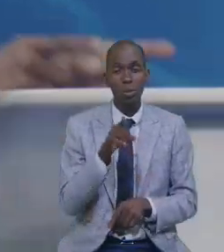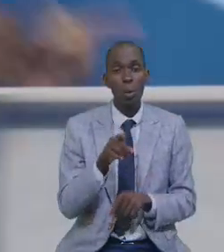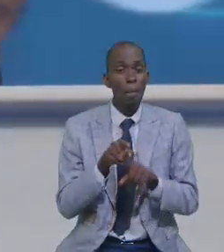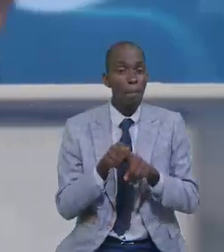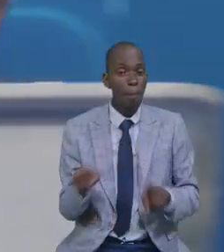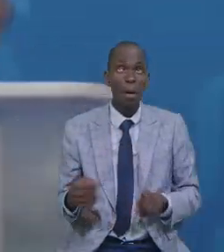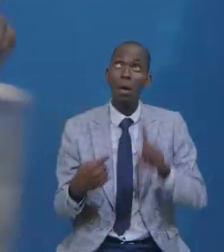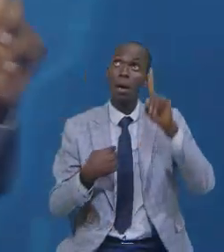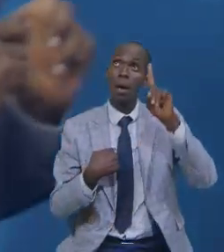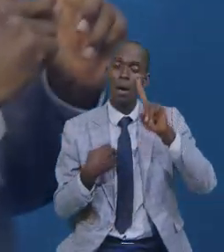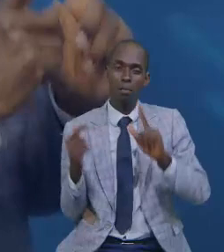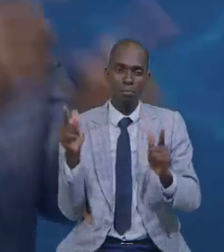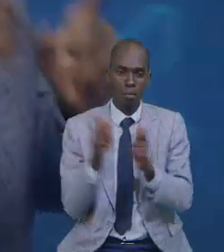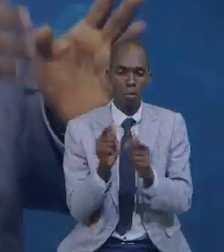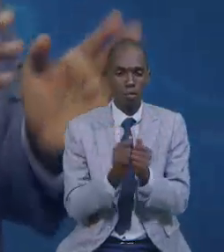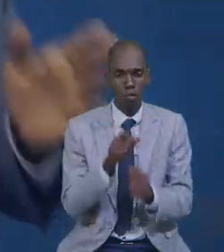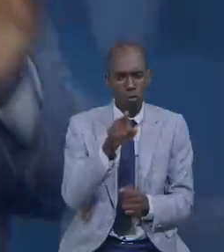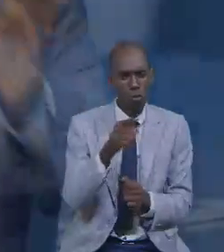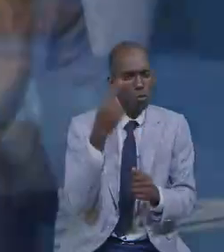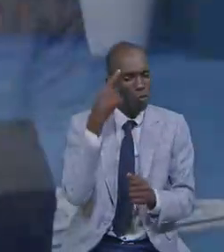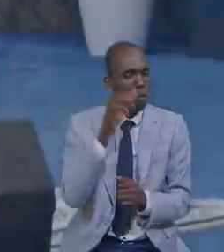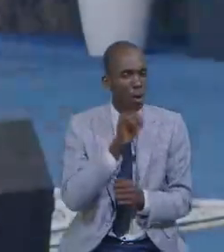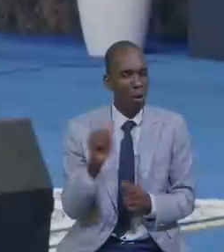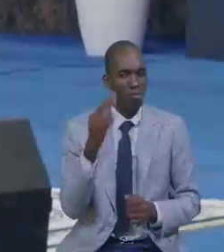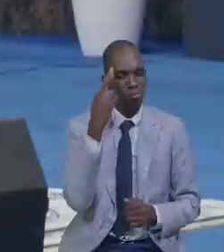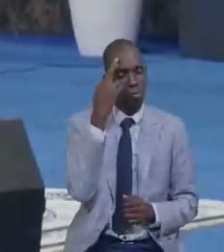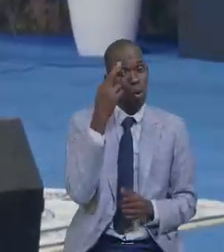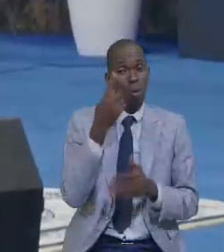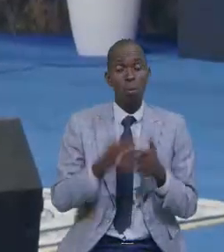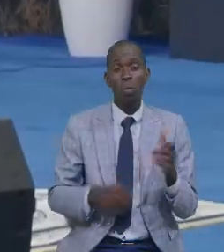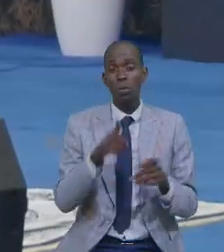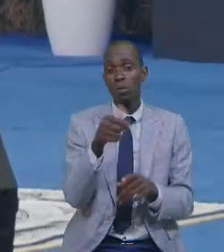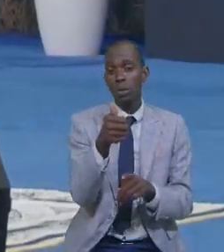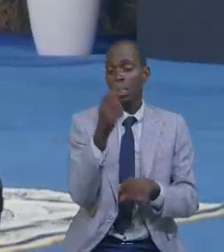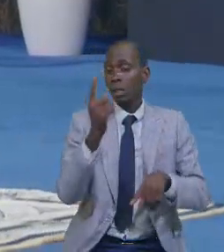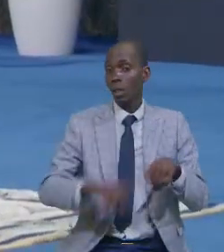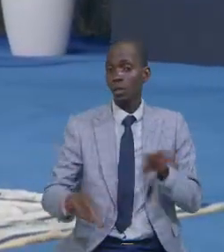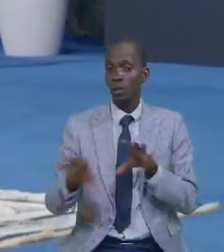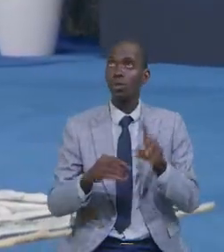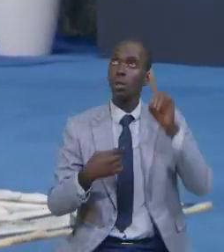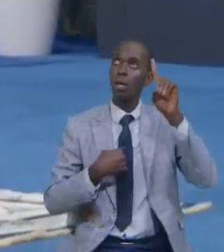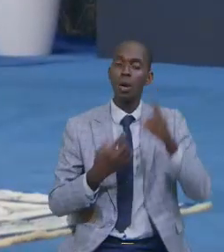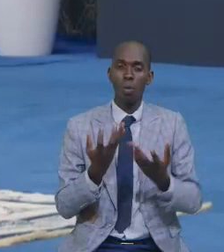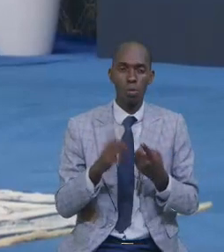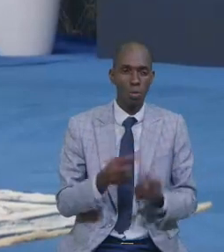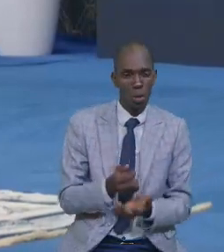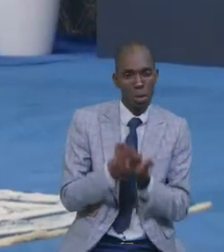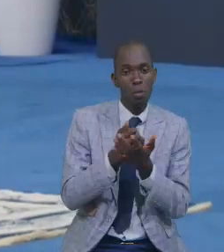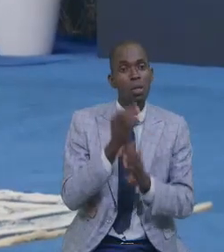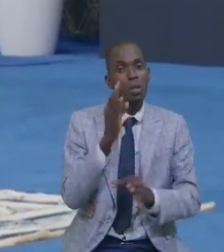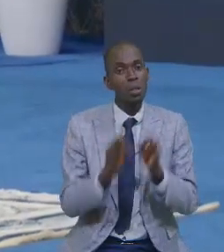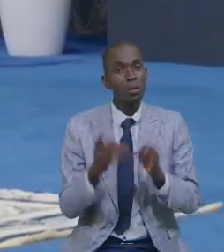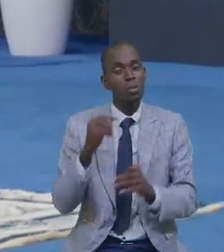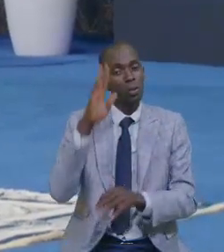you for a purpose. What you could not do for yourself, I want to do for you. If the Son therefore